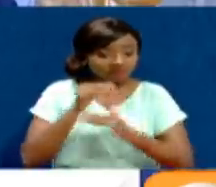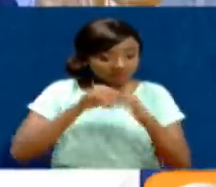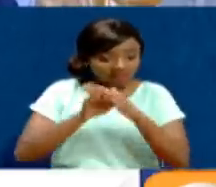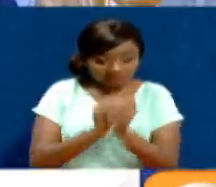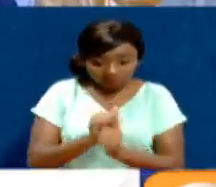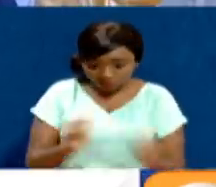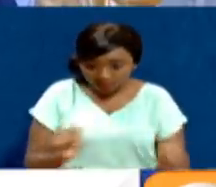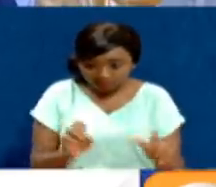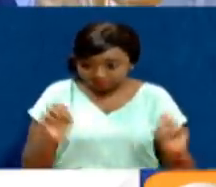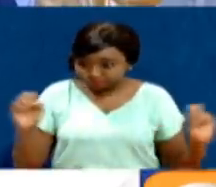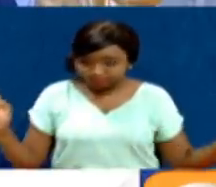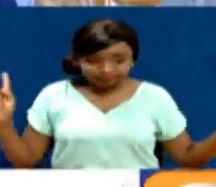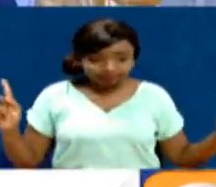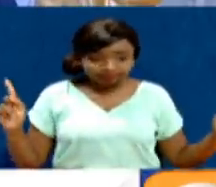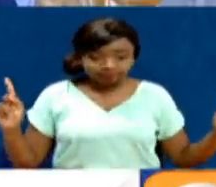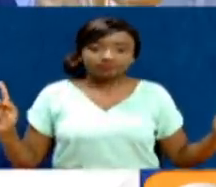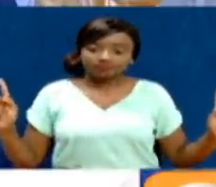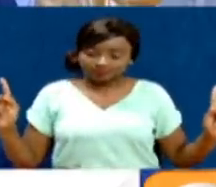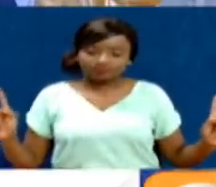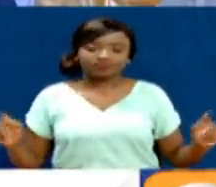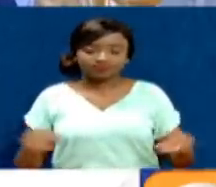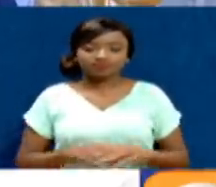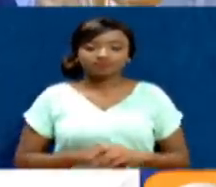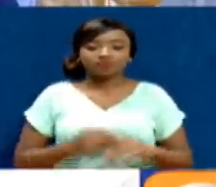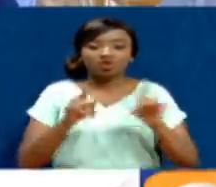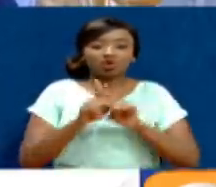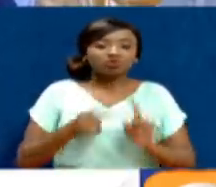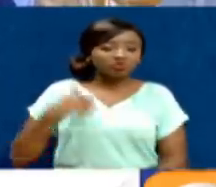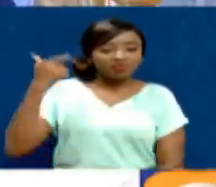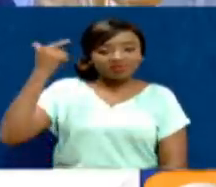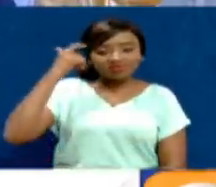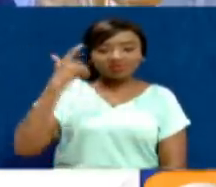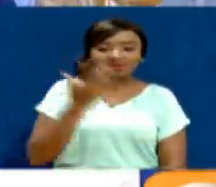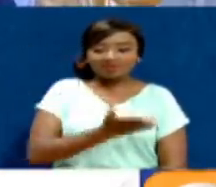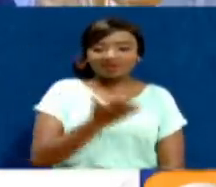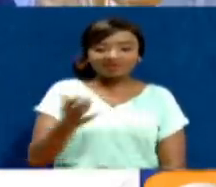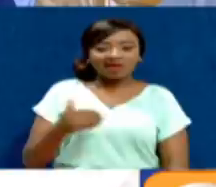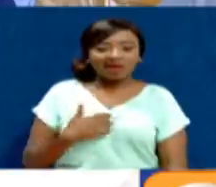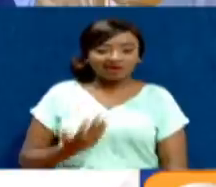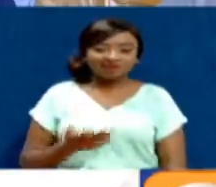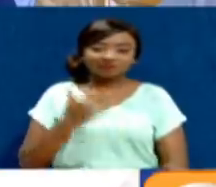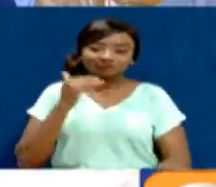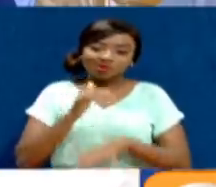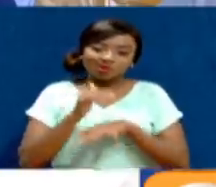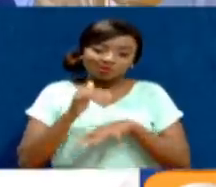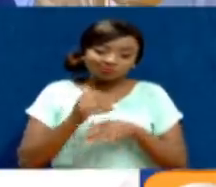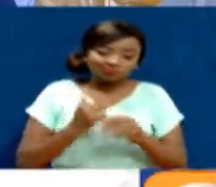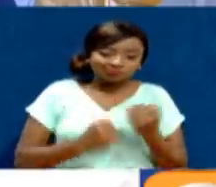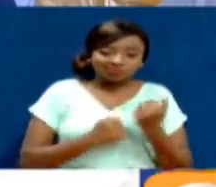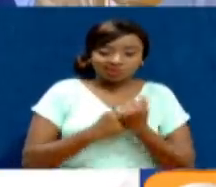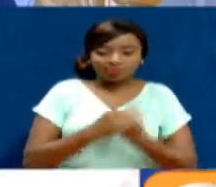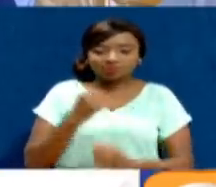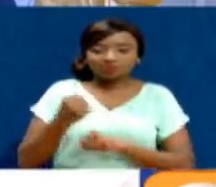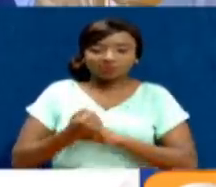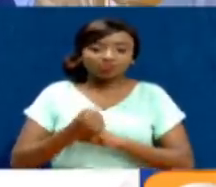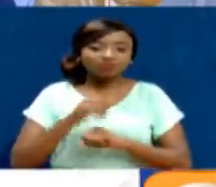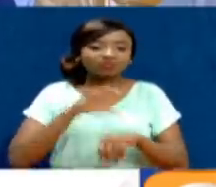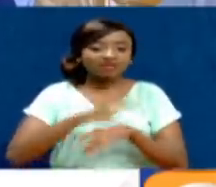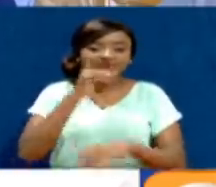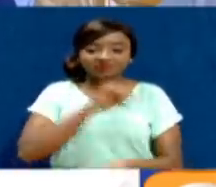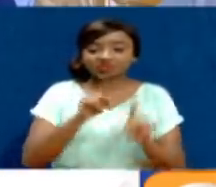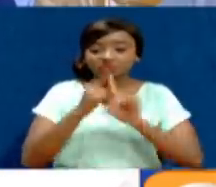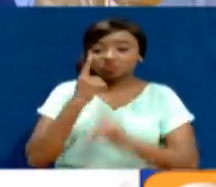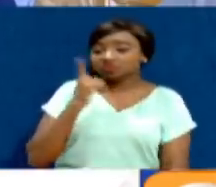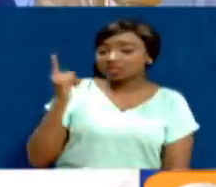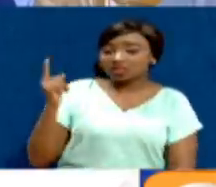services. And I think there is goodwill which has already been shown, Jeff. You saw the other day when we were